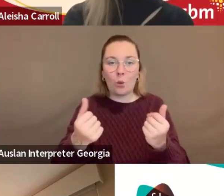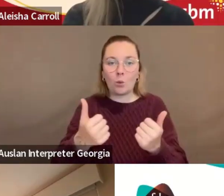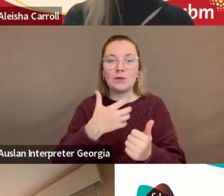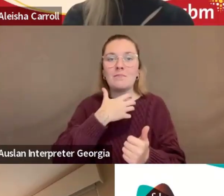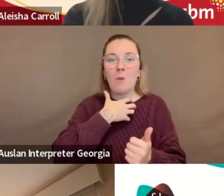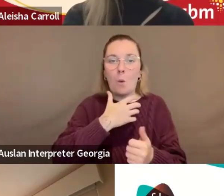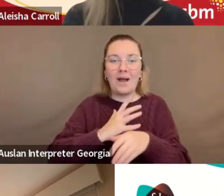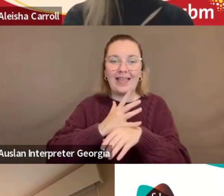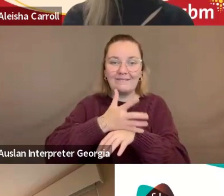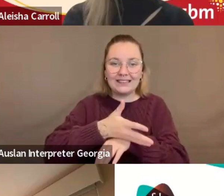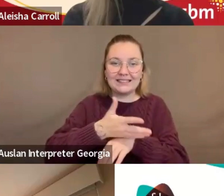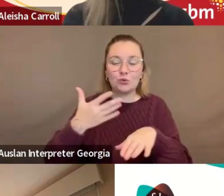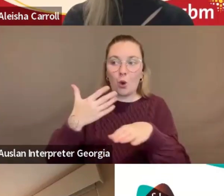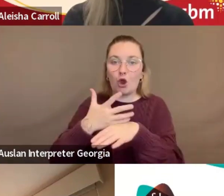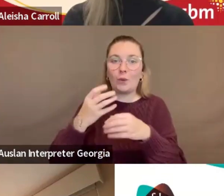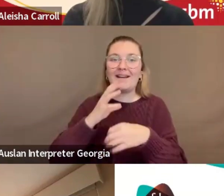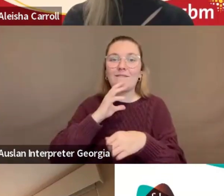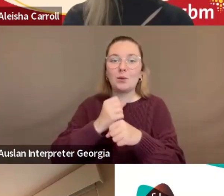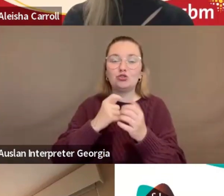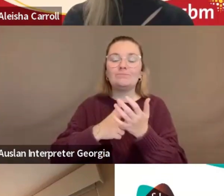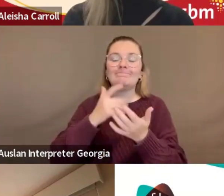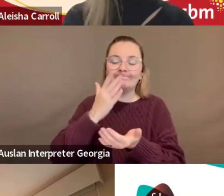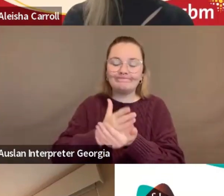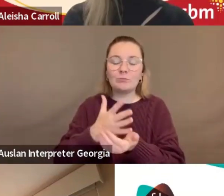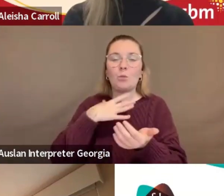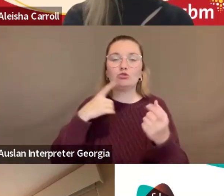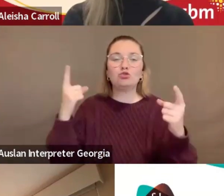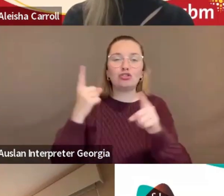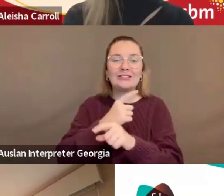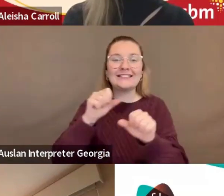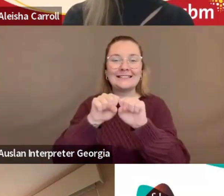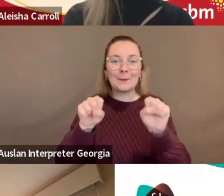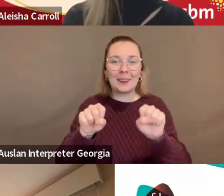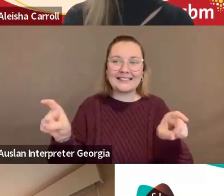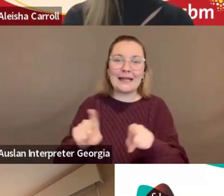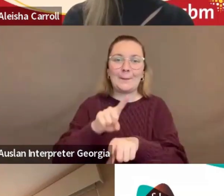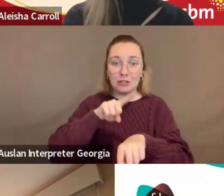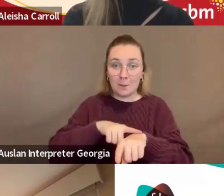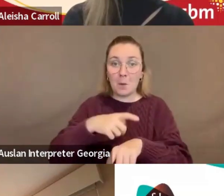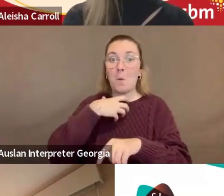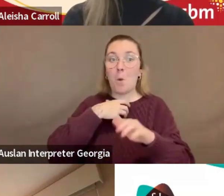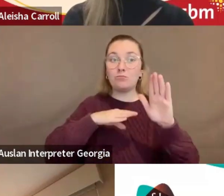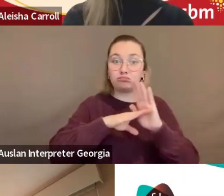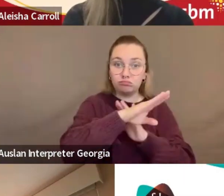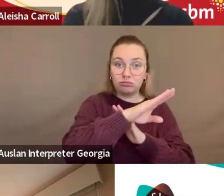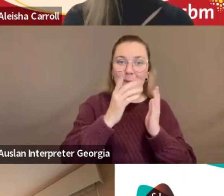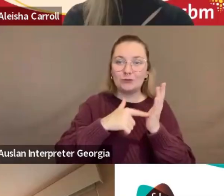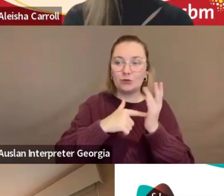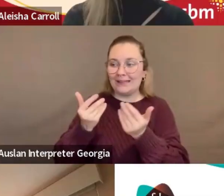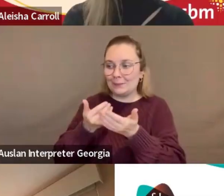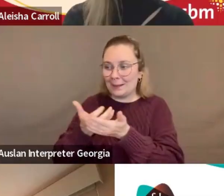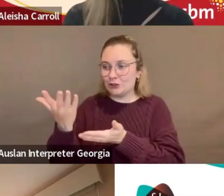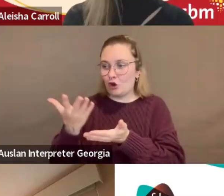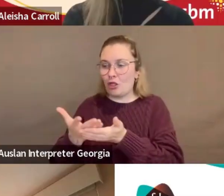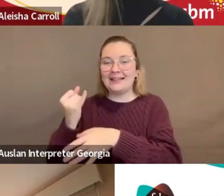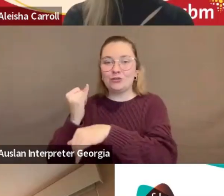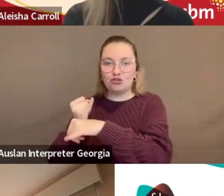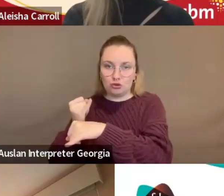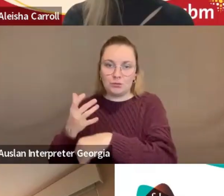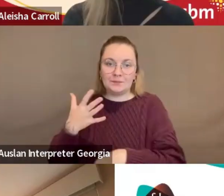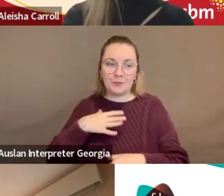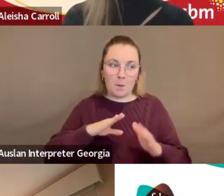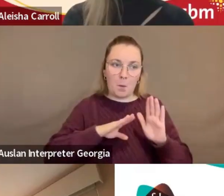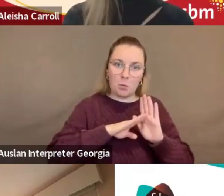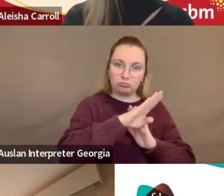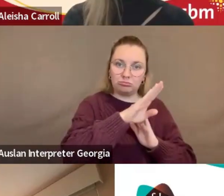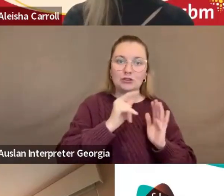effort working with the government to fundamentally change the system at the same time at a far greater rate than we're spending on the institutions themselves.